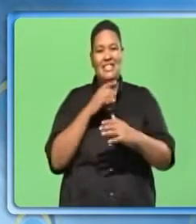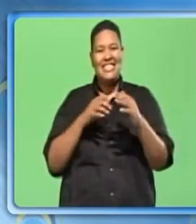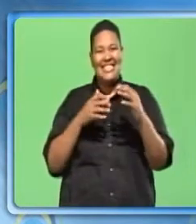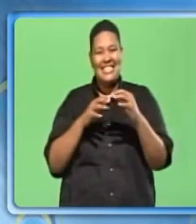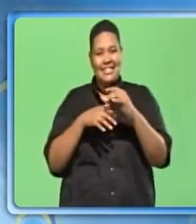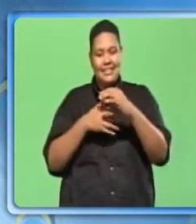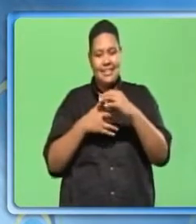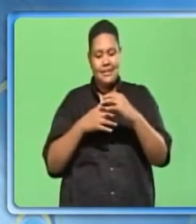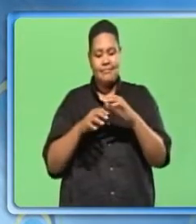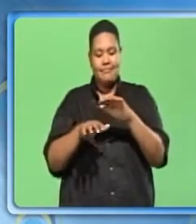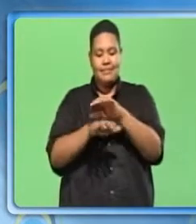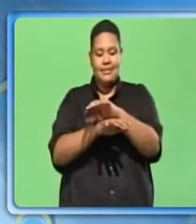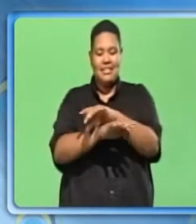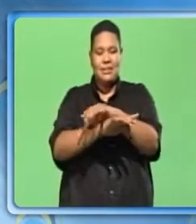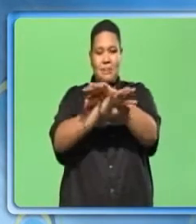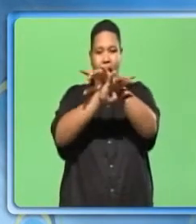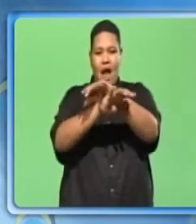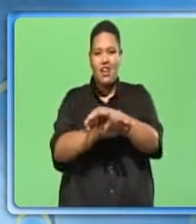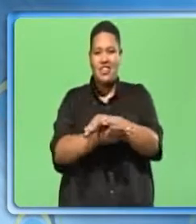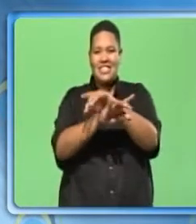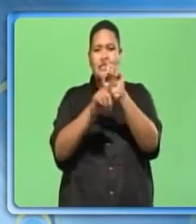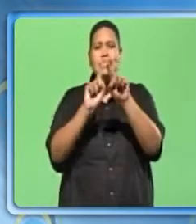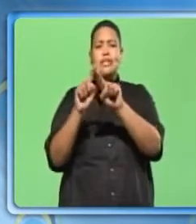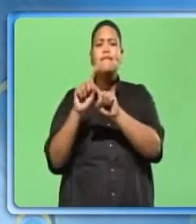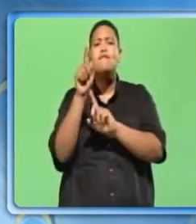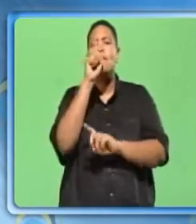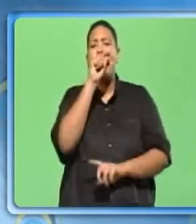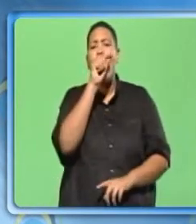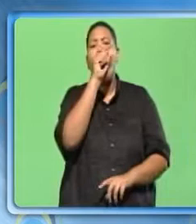spiders, various types of birds,